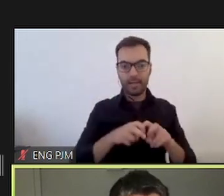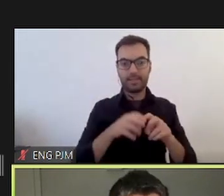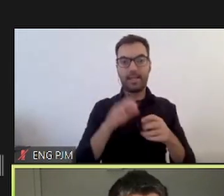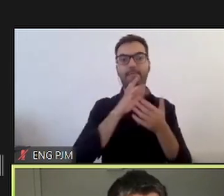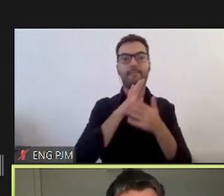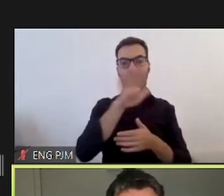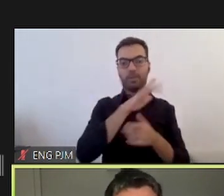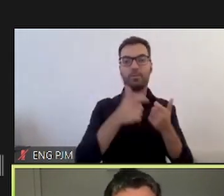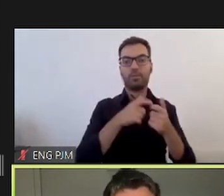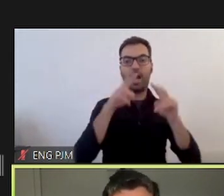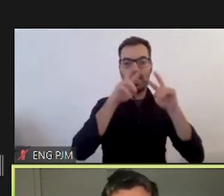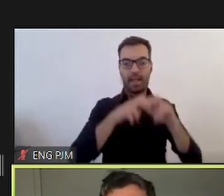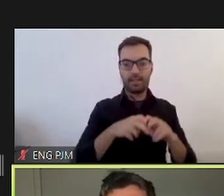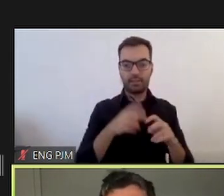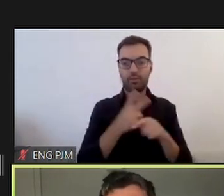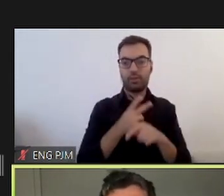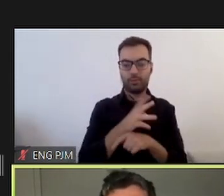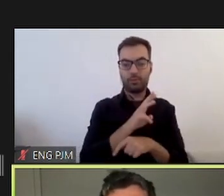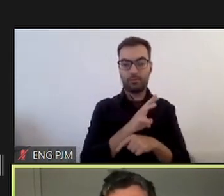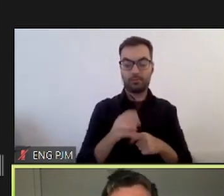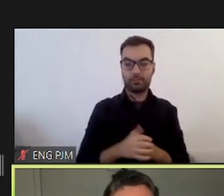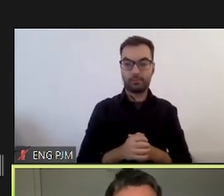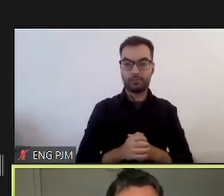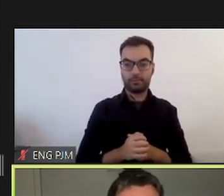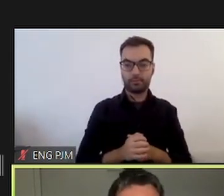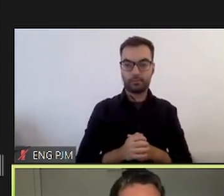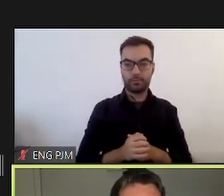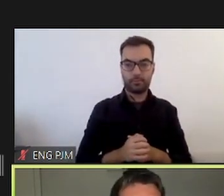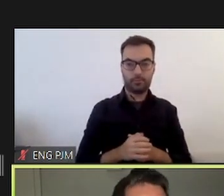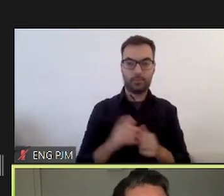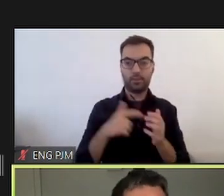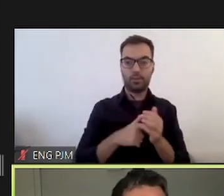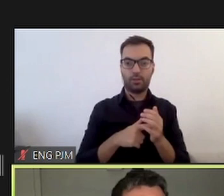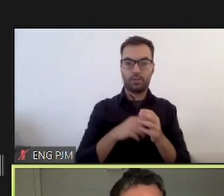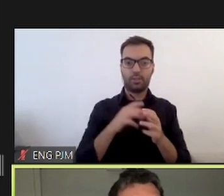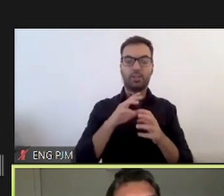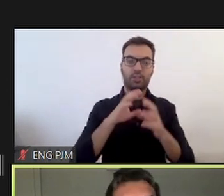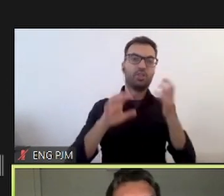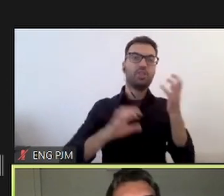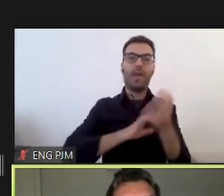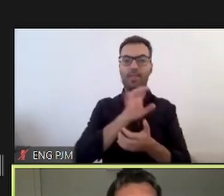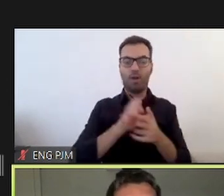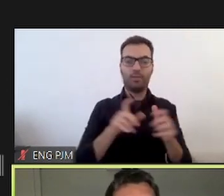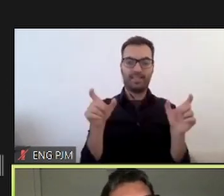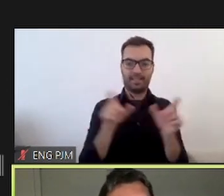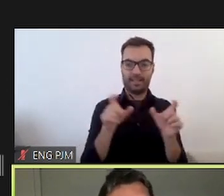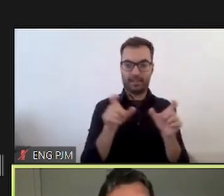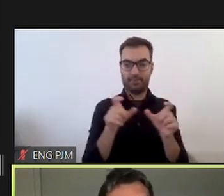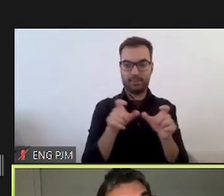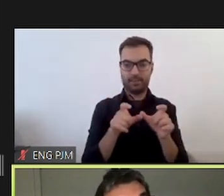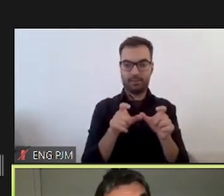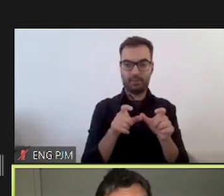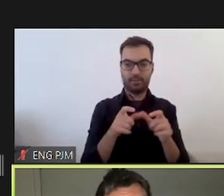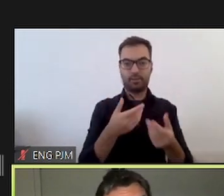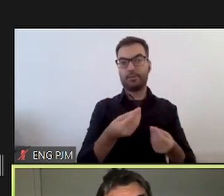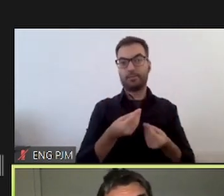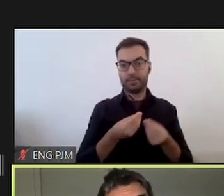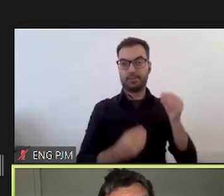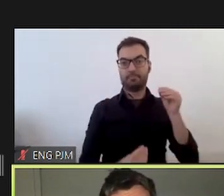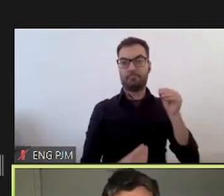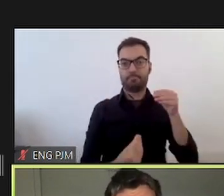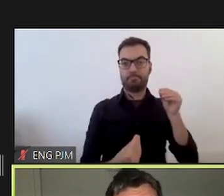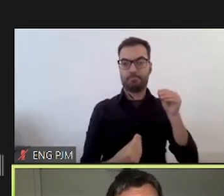US. So this is, let's say, the worldwide certificate which give you this opportunity. Yes,